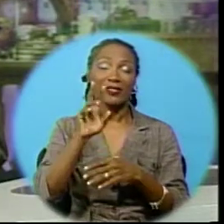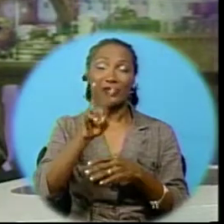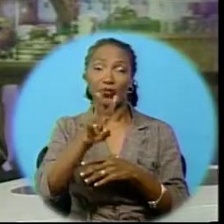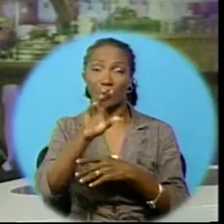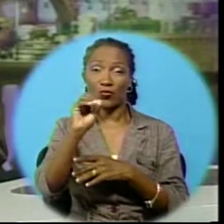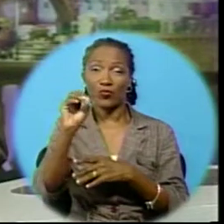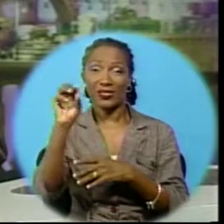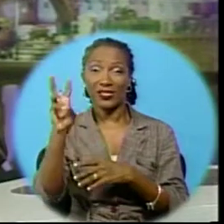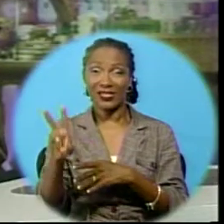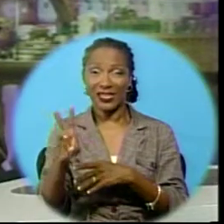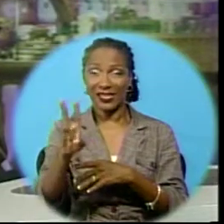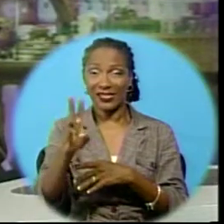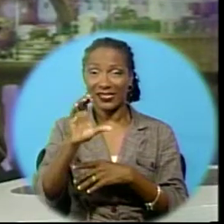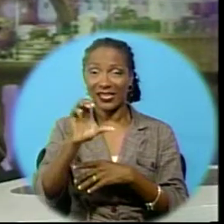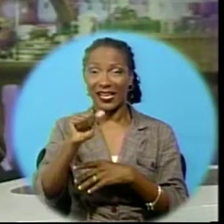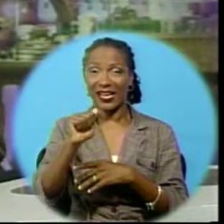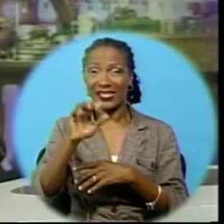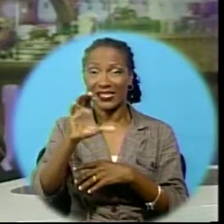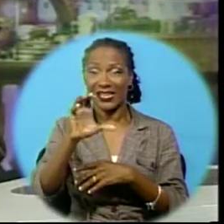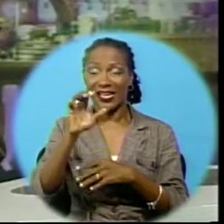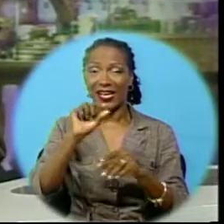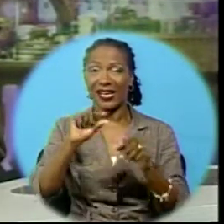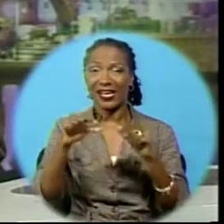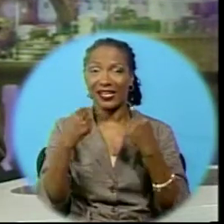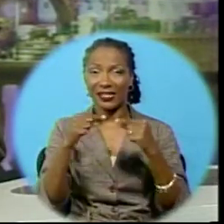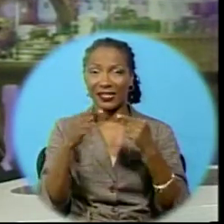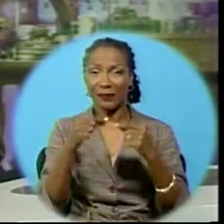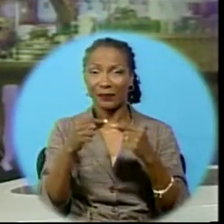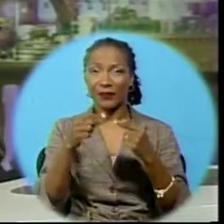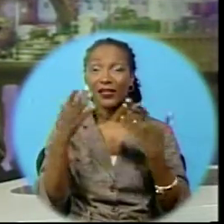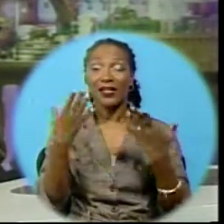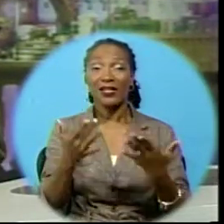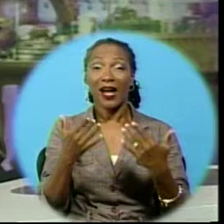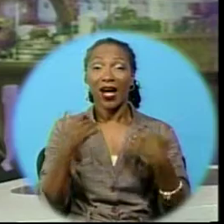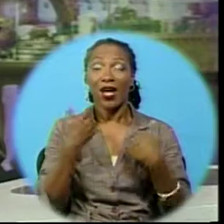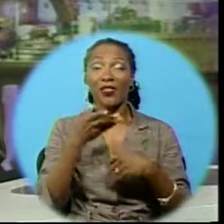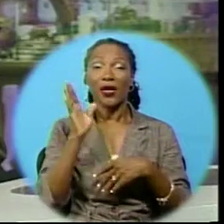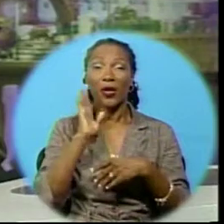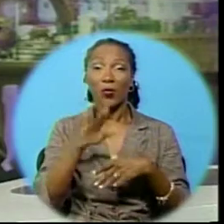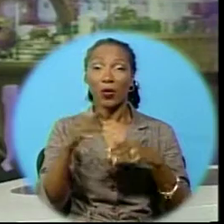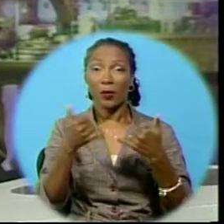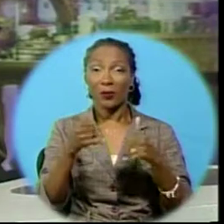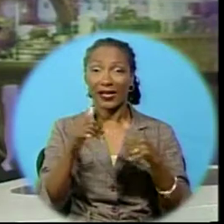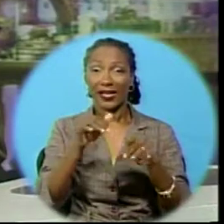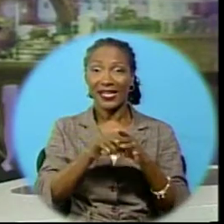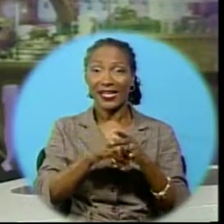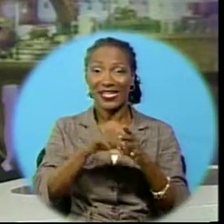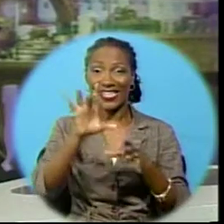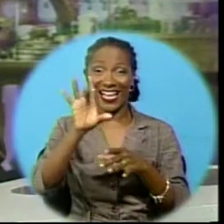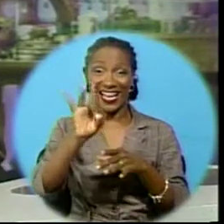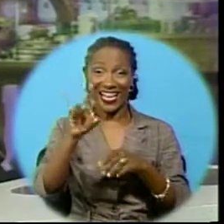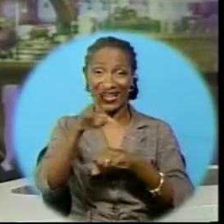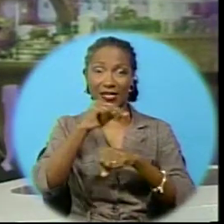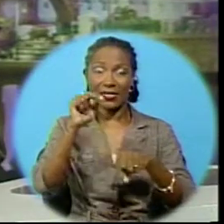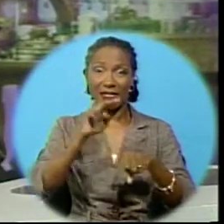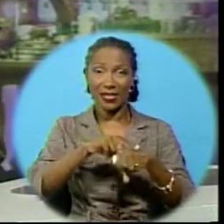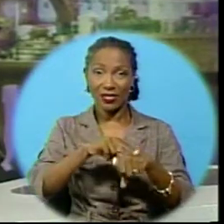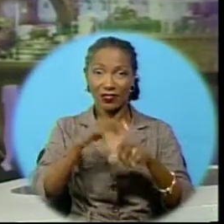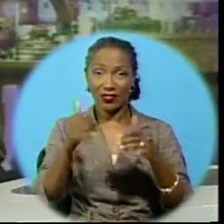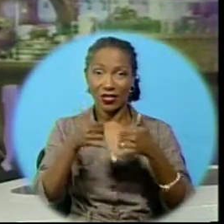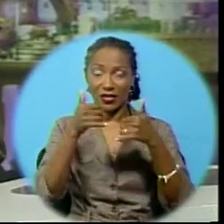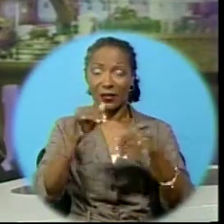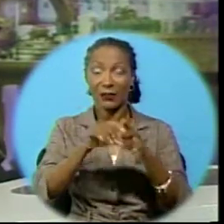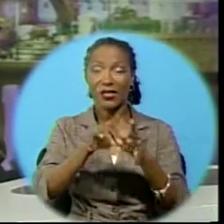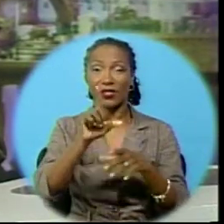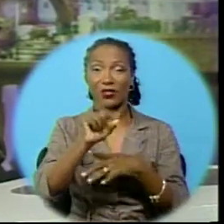have qualified for the Elite Pan 8 Cup in 2017, which also serves as the 2018